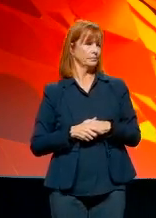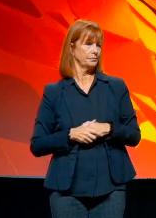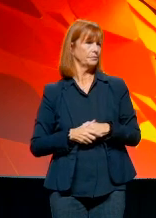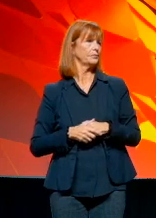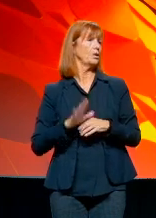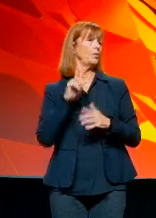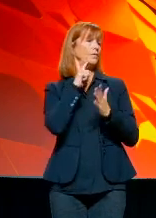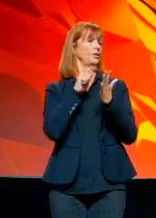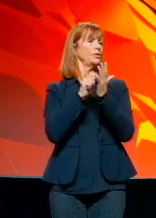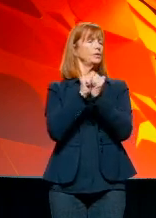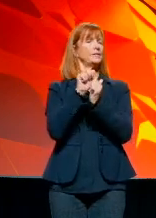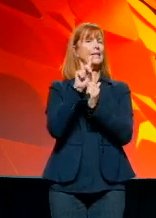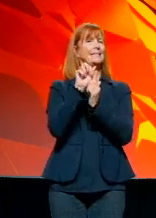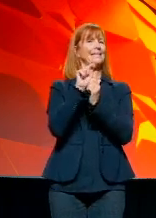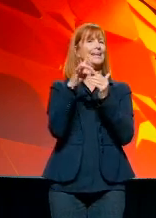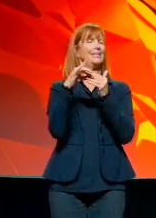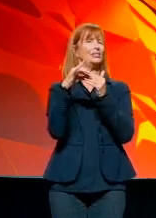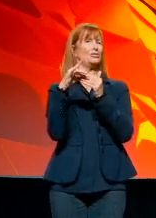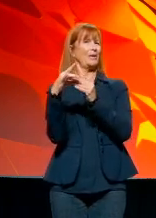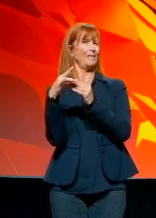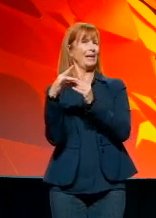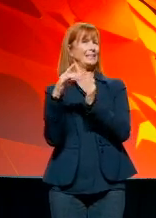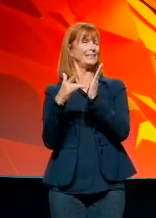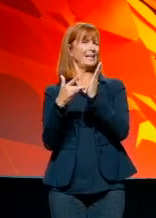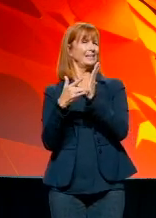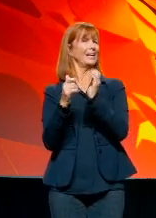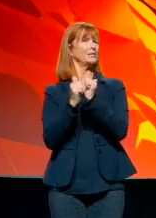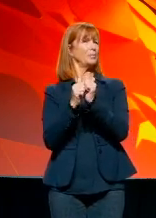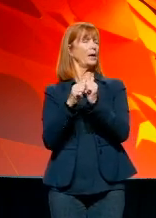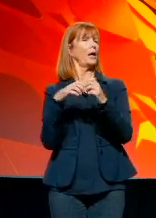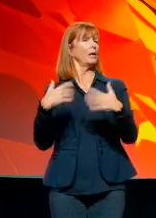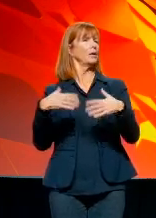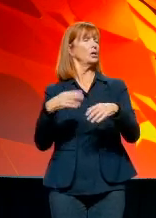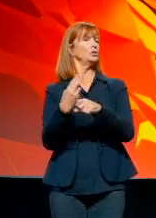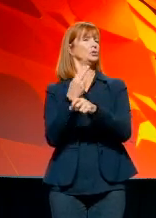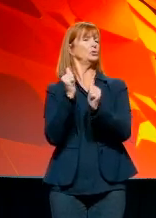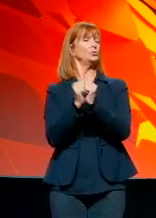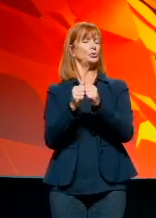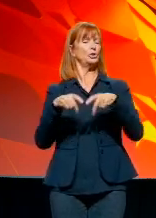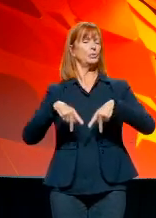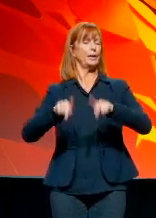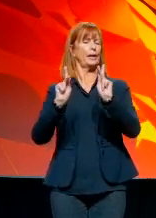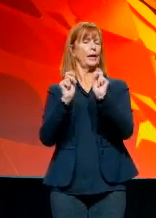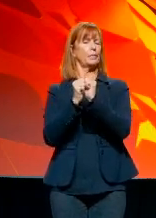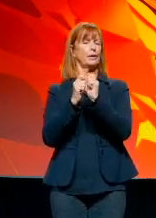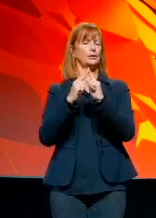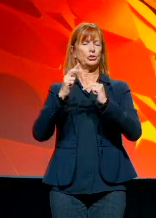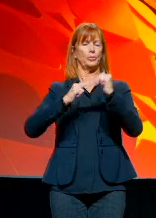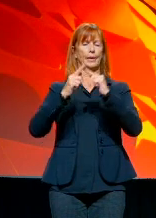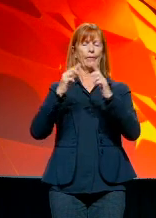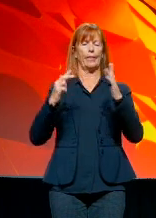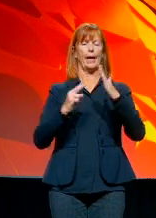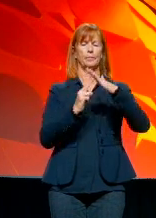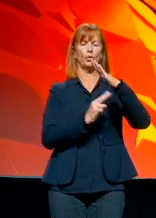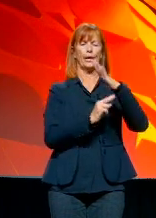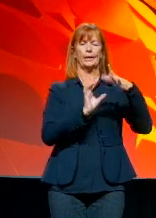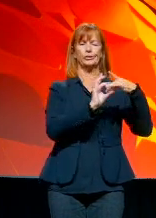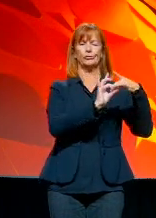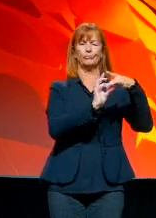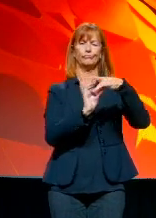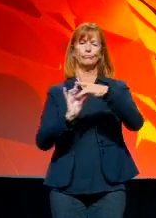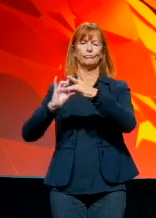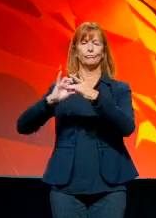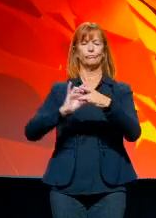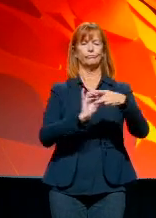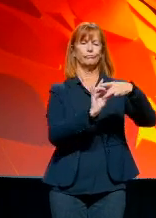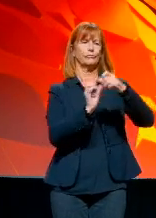and computational-heavy techniques has been heavily used, to enable us to build the brains part of the robots. So that's kind